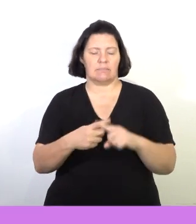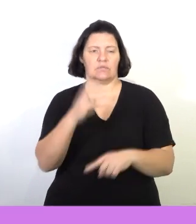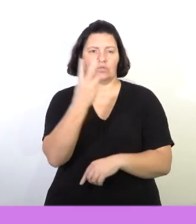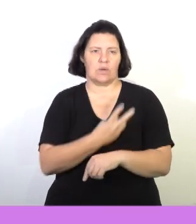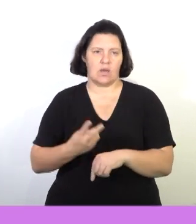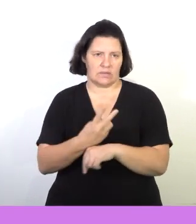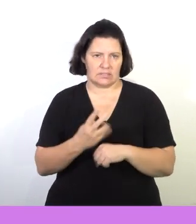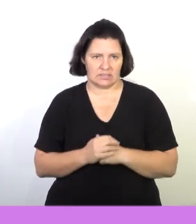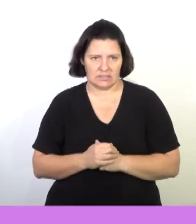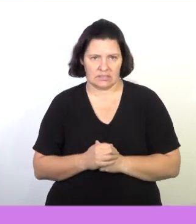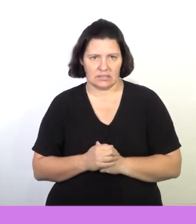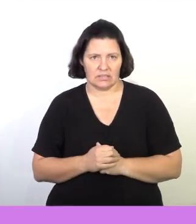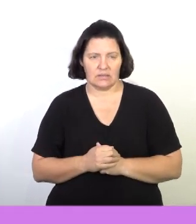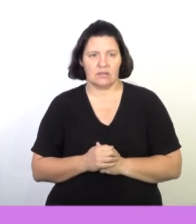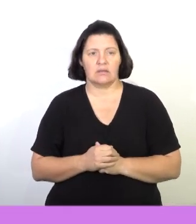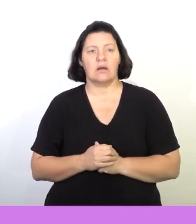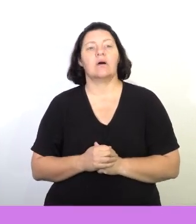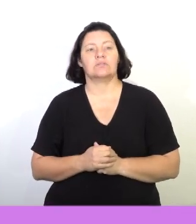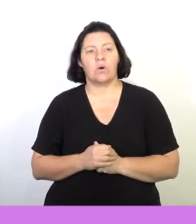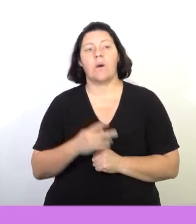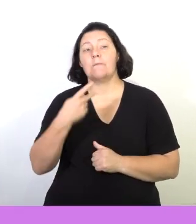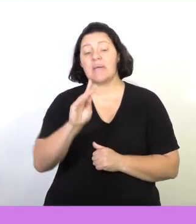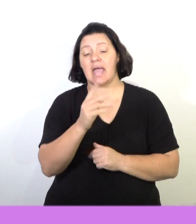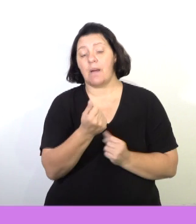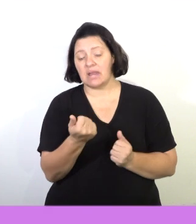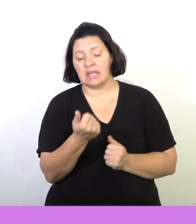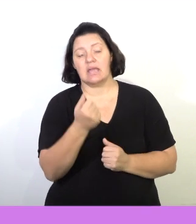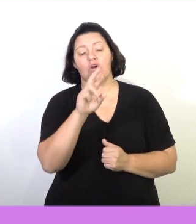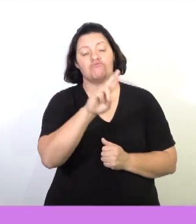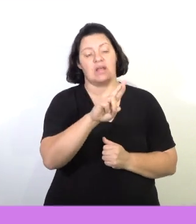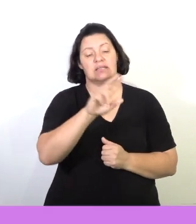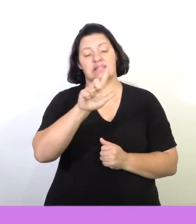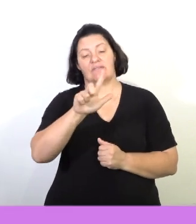120 multiplied by 2 hours. Kix will be paid